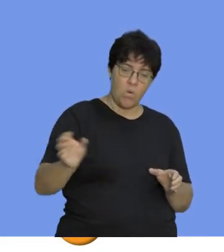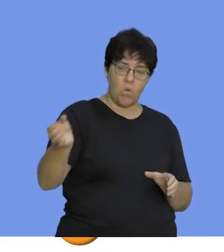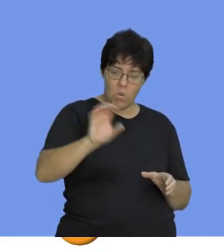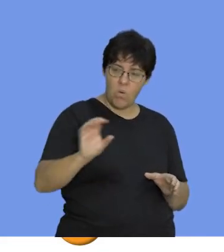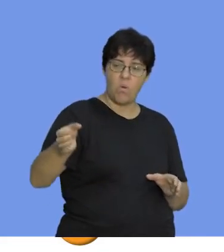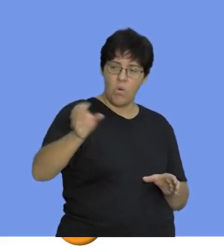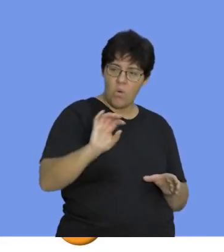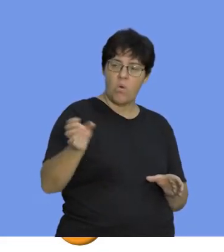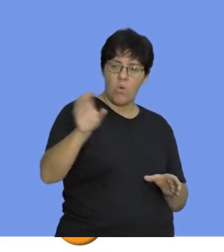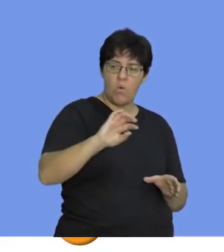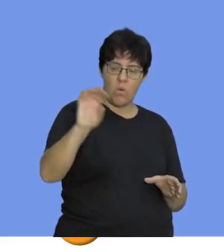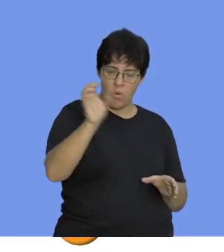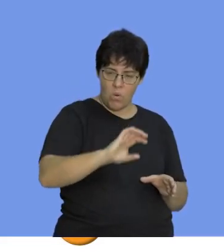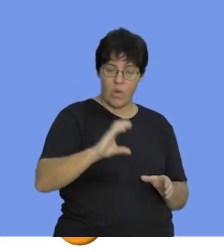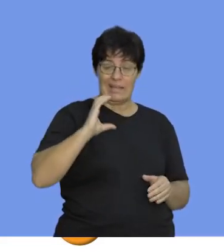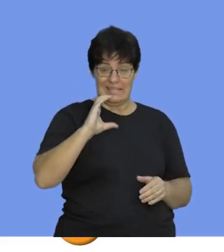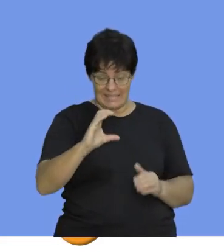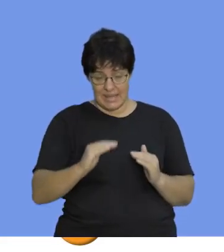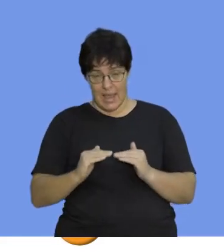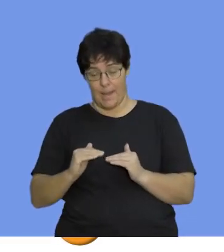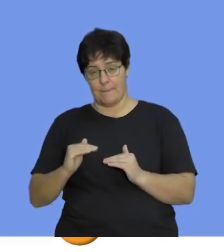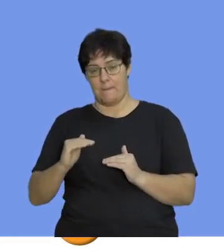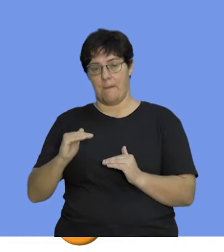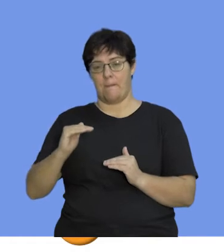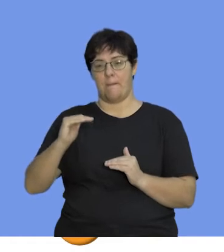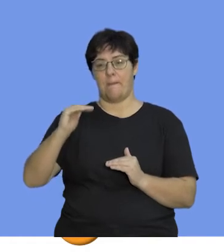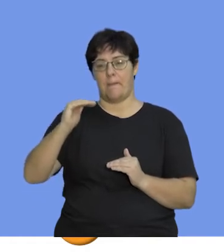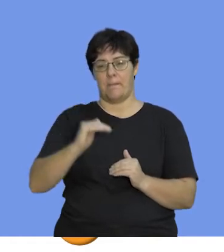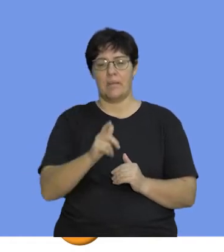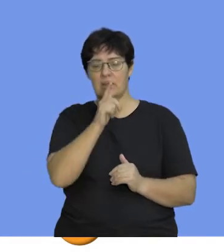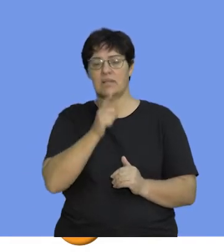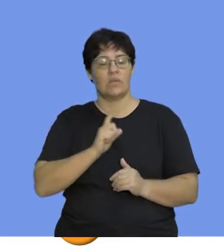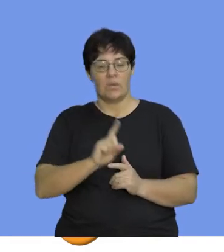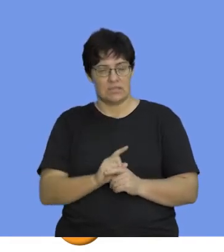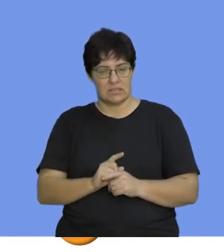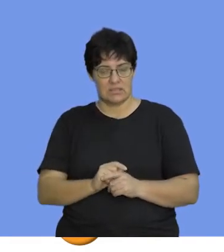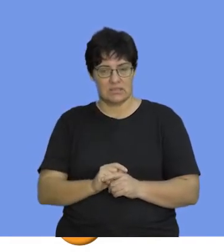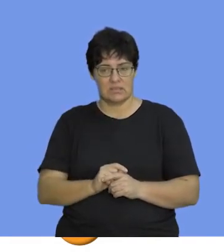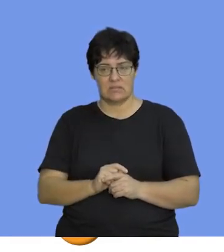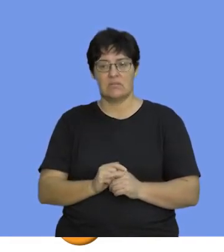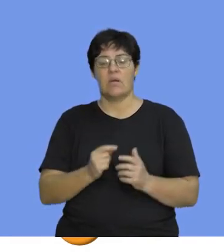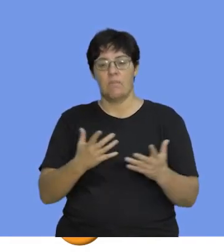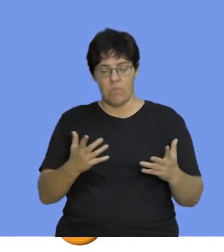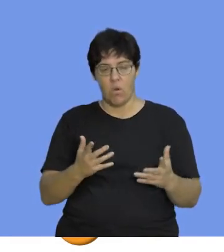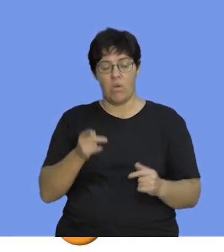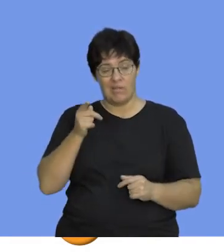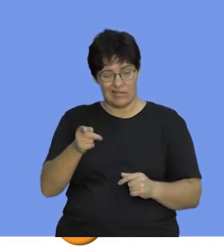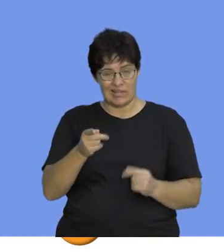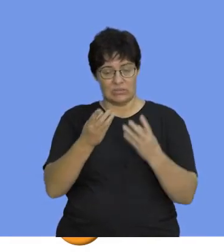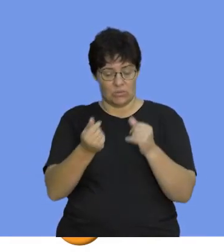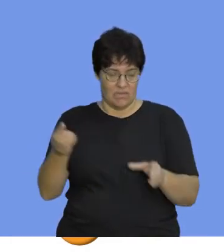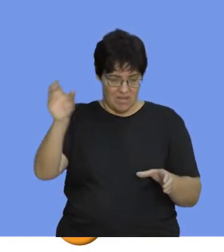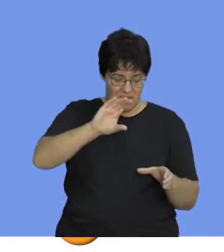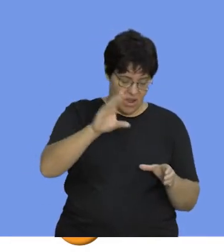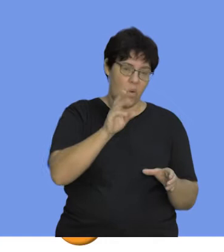and more solid particles into that solution, the concentration increases. What does that tell us? More particles of the solid